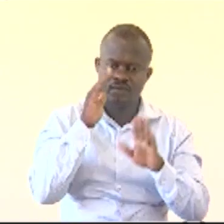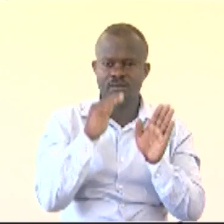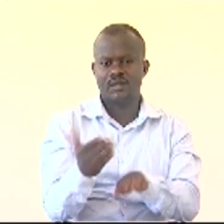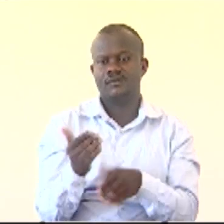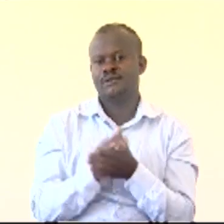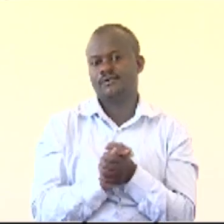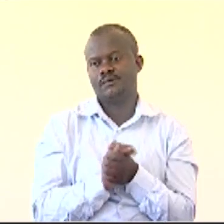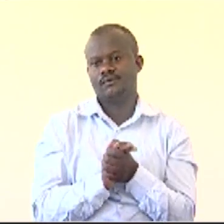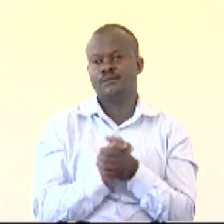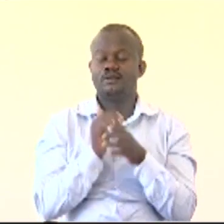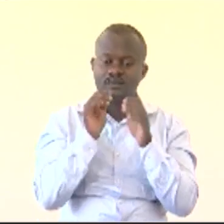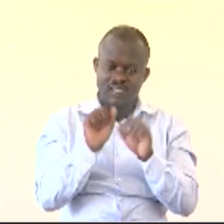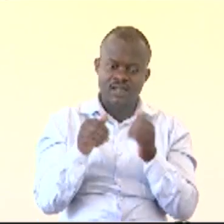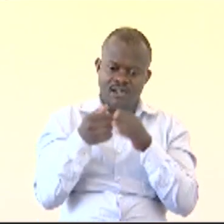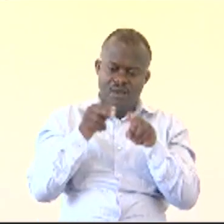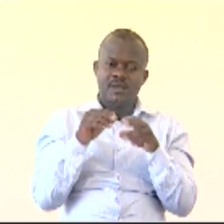death can happen very easily.